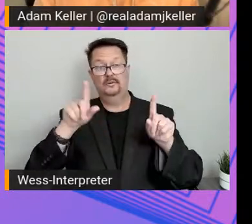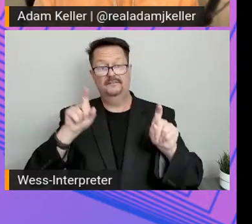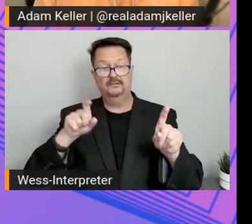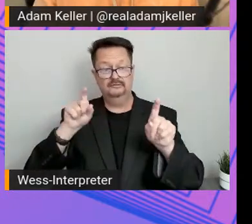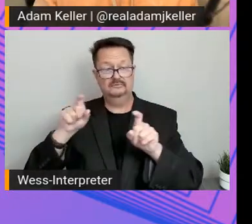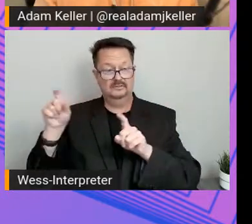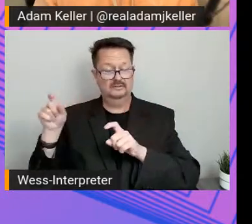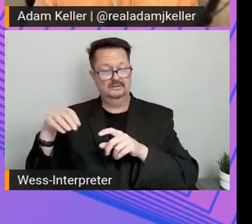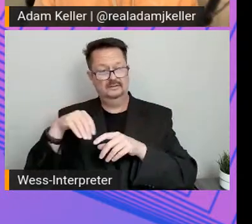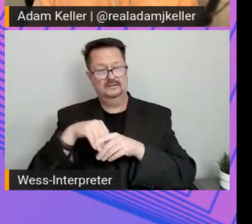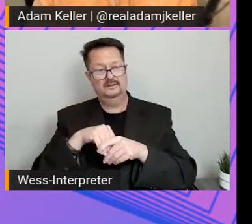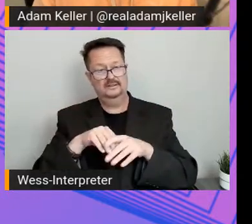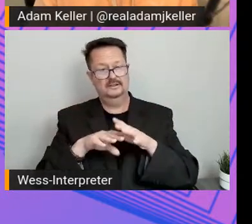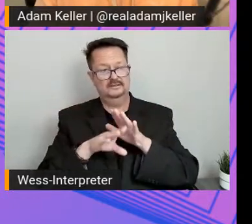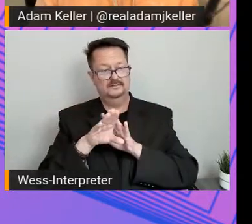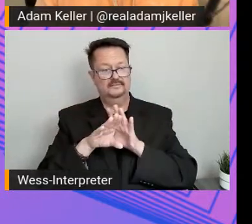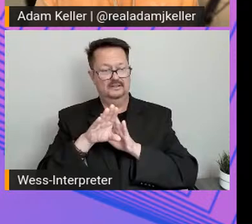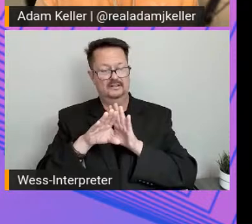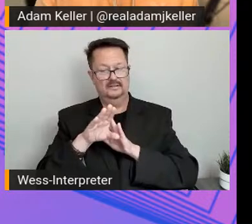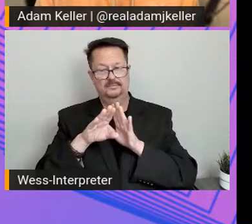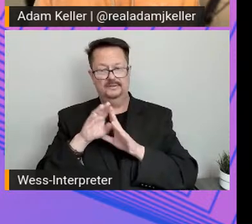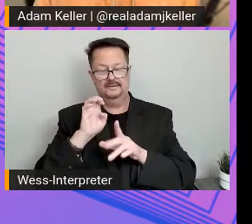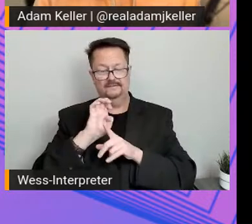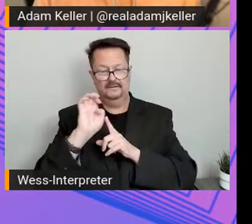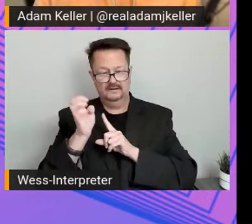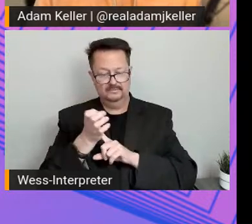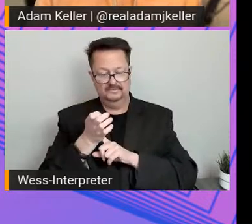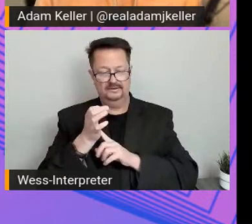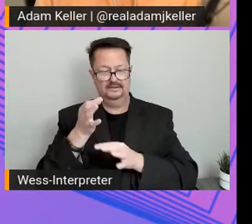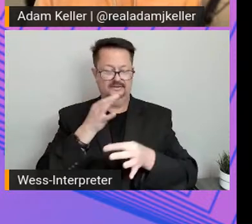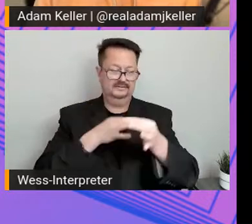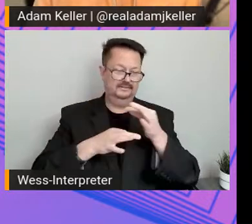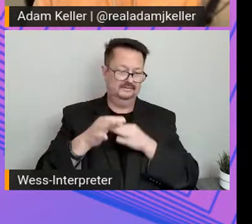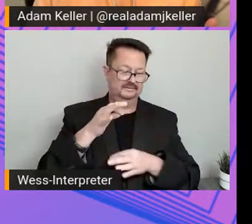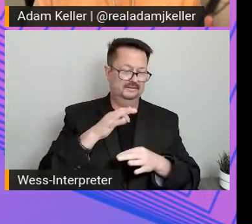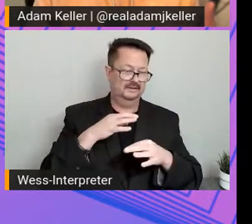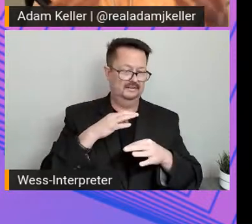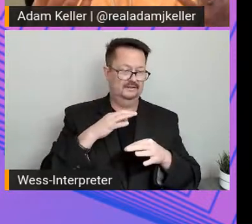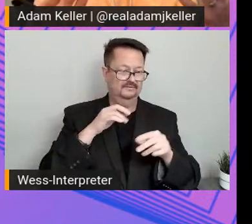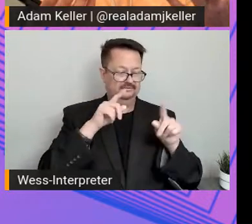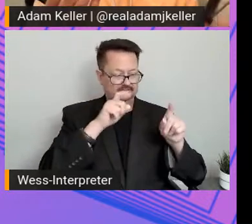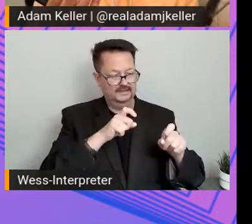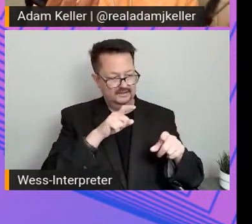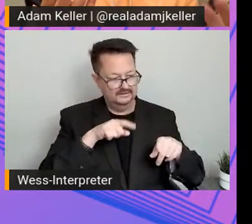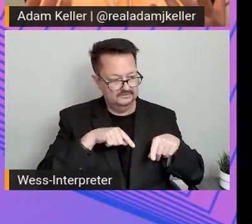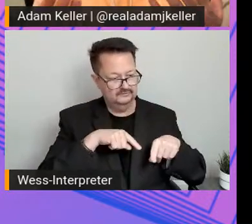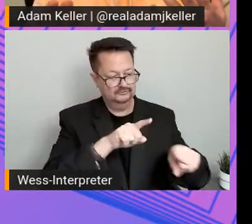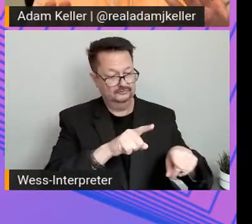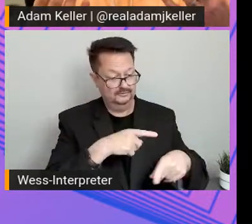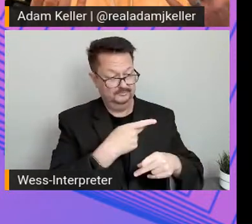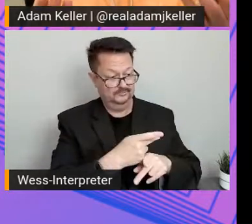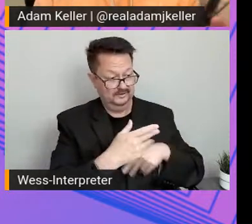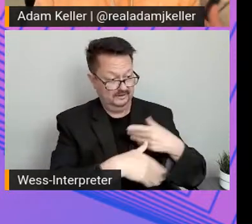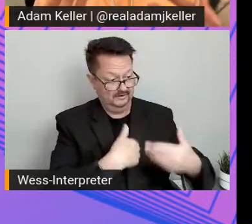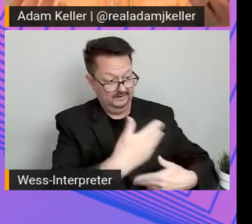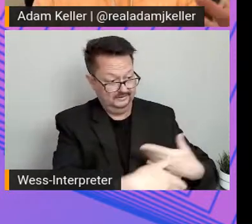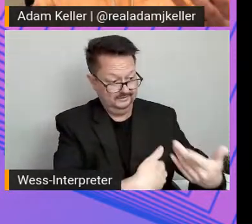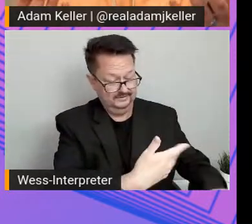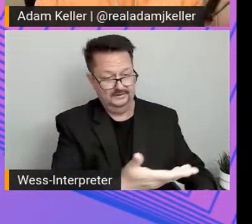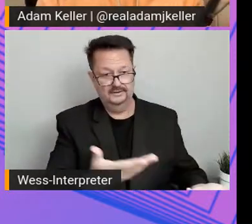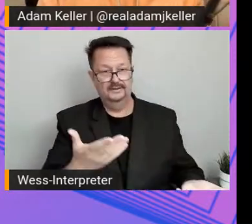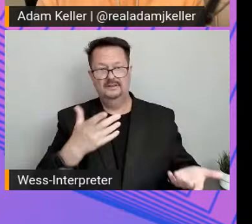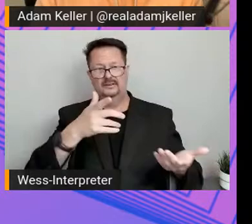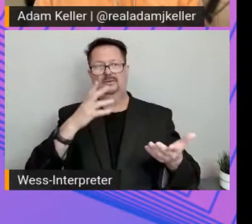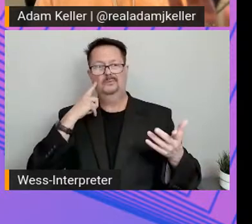environment compared to testing it in a production environment, you know that you're going to be testing against a